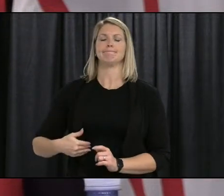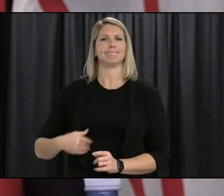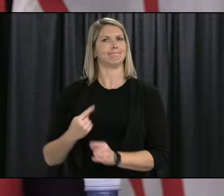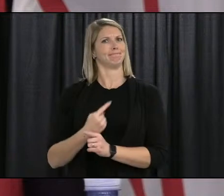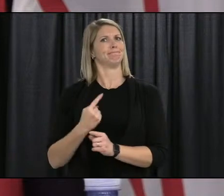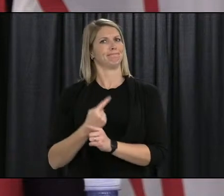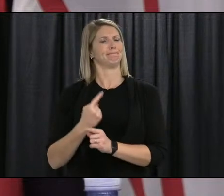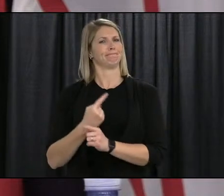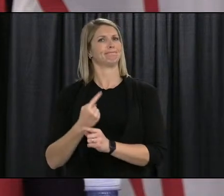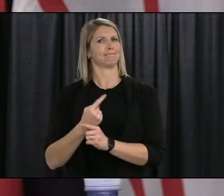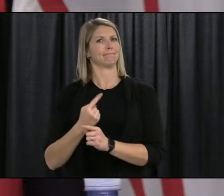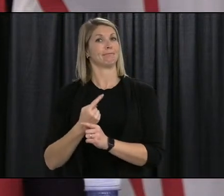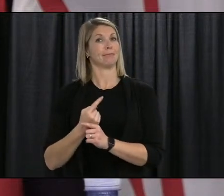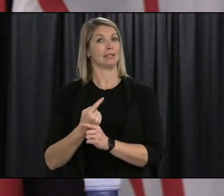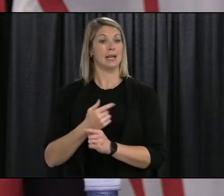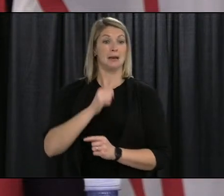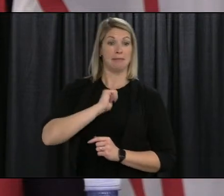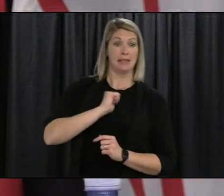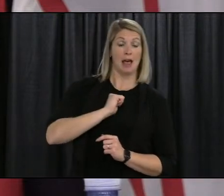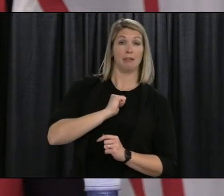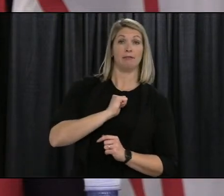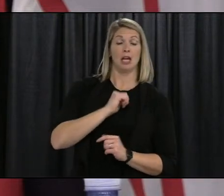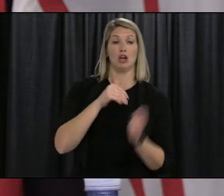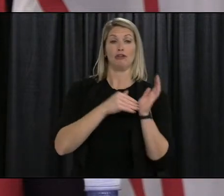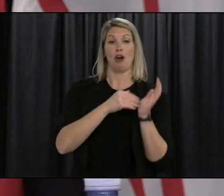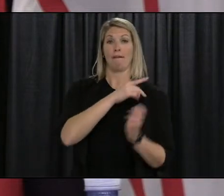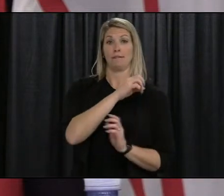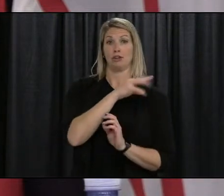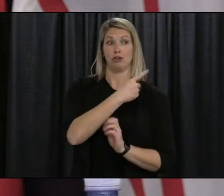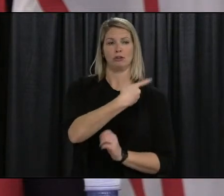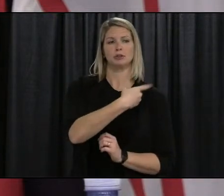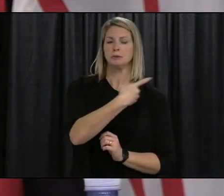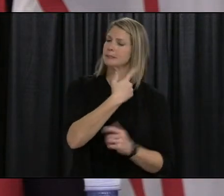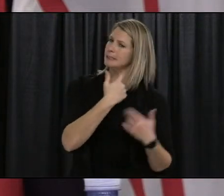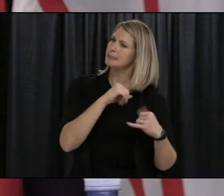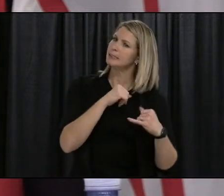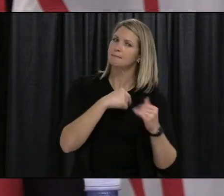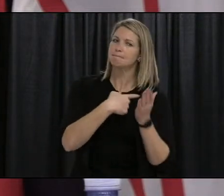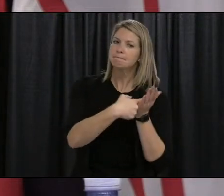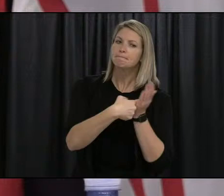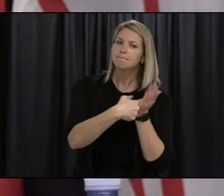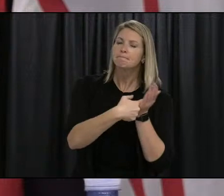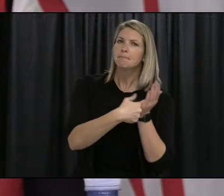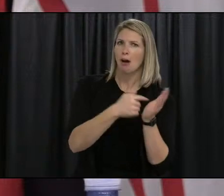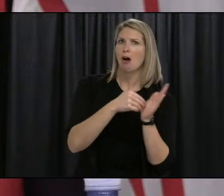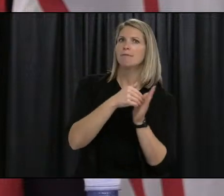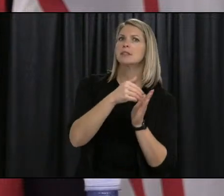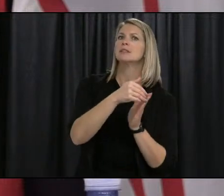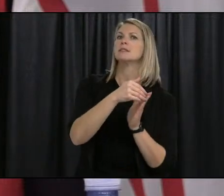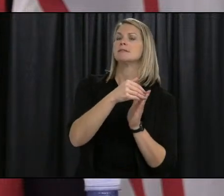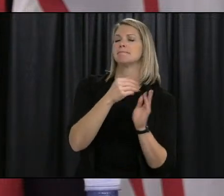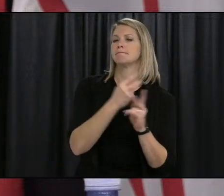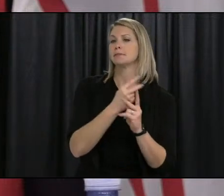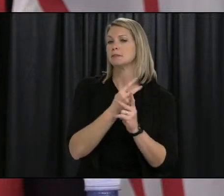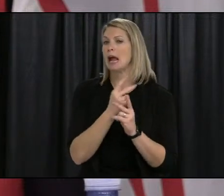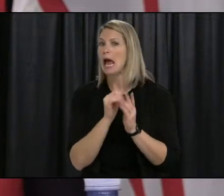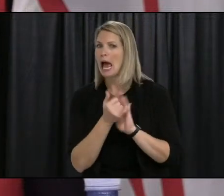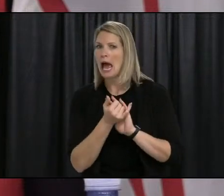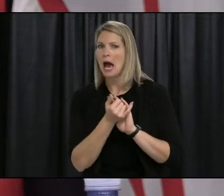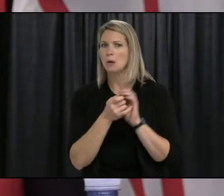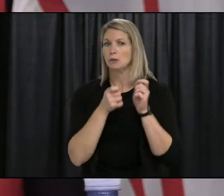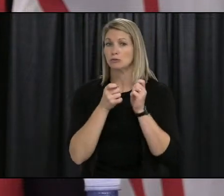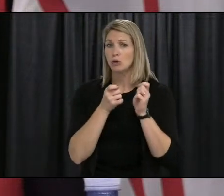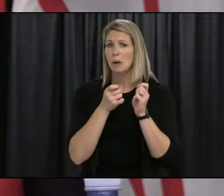in deciding how best to navigate our way through these uncertain times. From the point of view of the